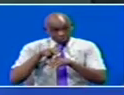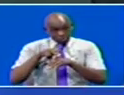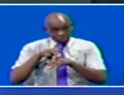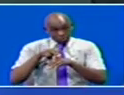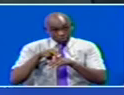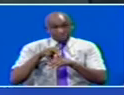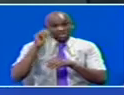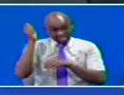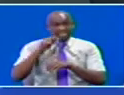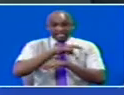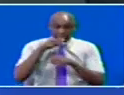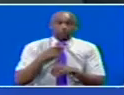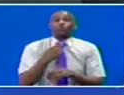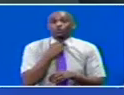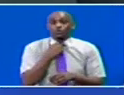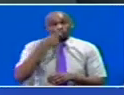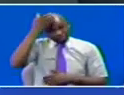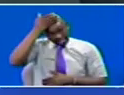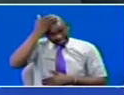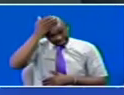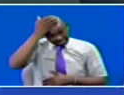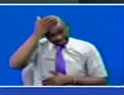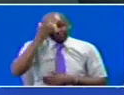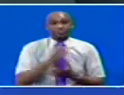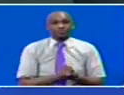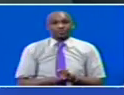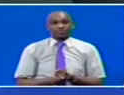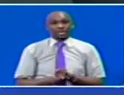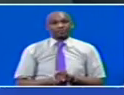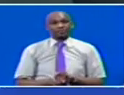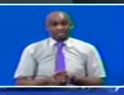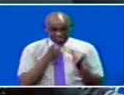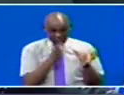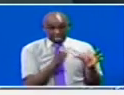the Kenya National Union of Nurses, KNUN, on the other part.